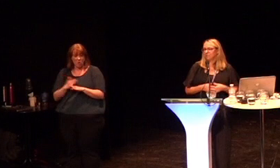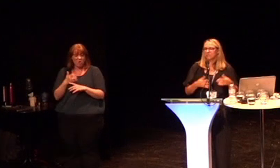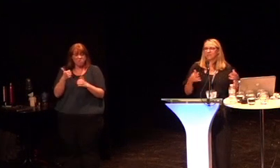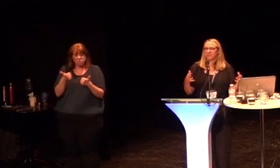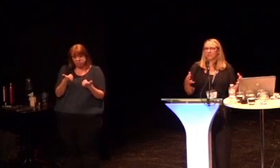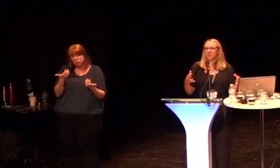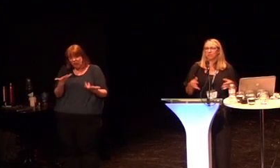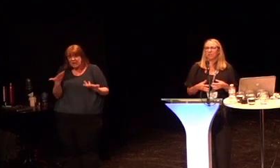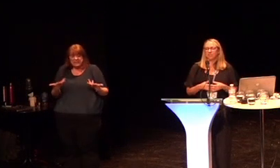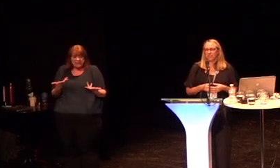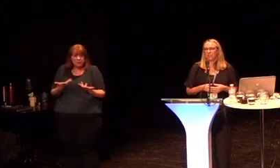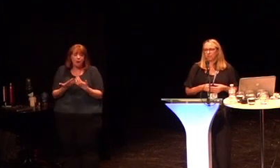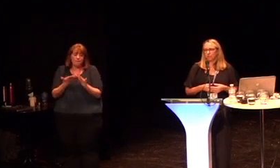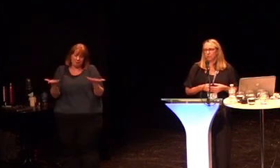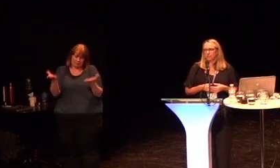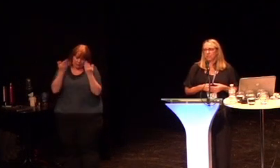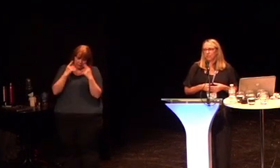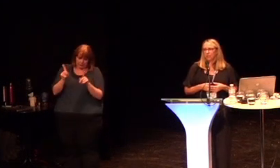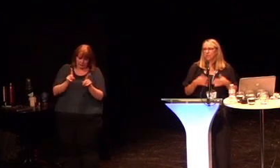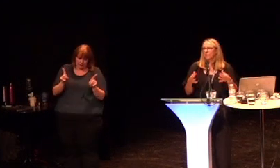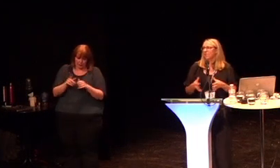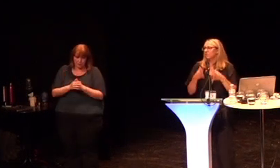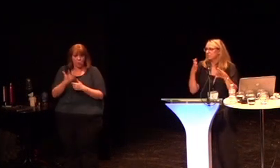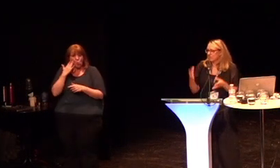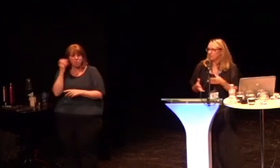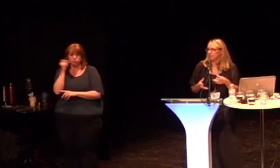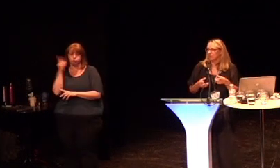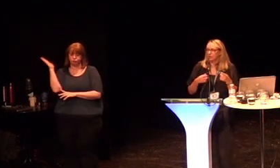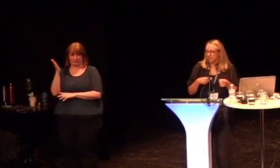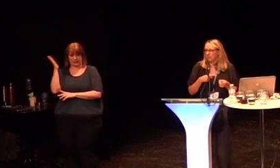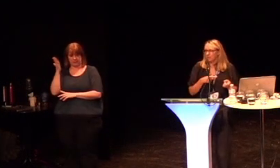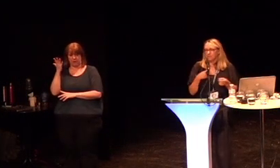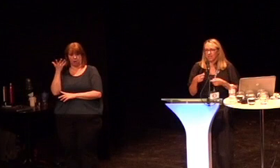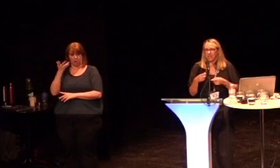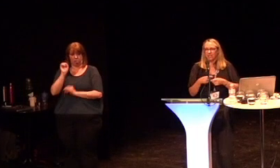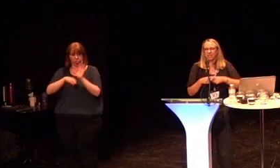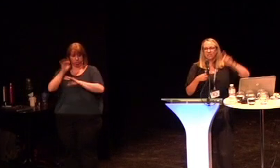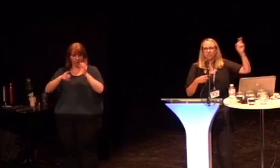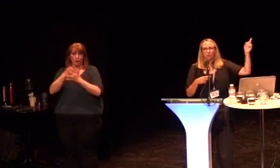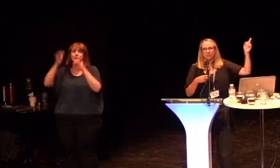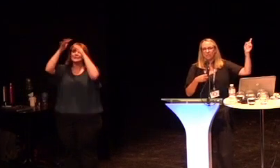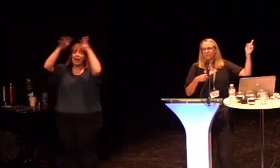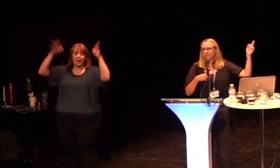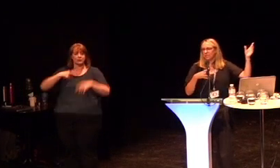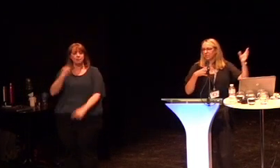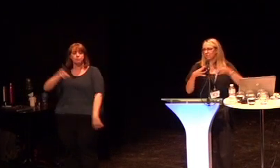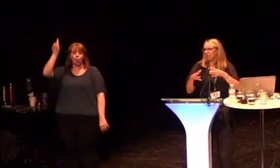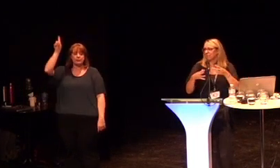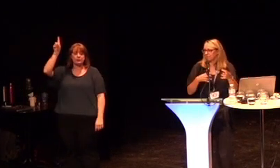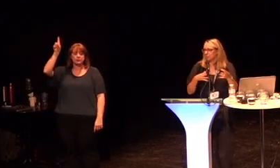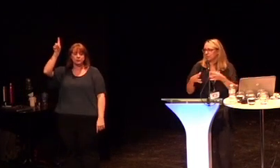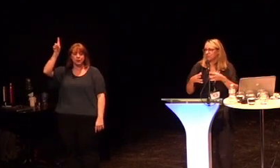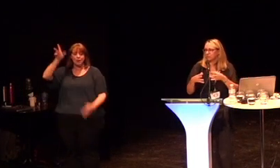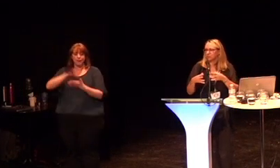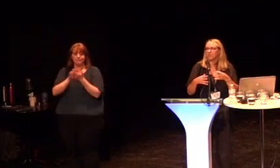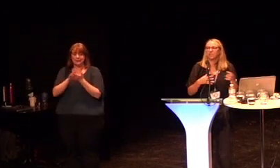extent. And I think the biggest learning curve was when the presenters were actually talking about the sky and then pointing. There's that sort of gap